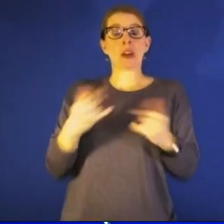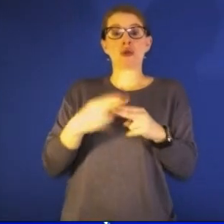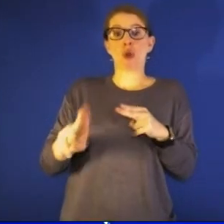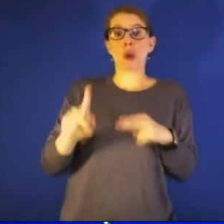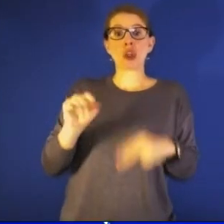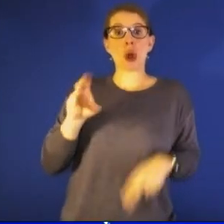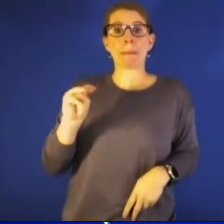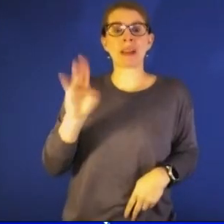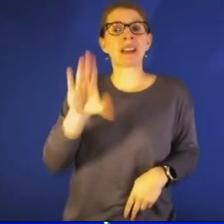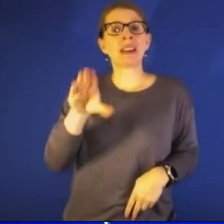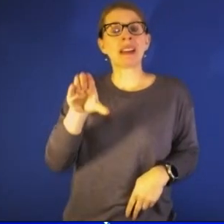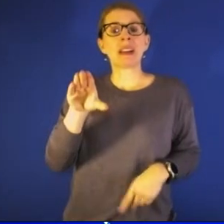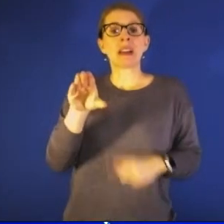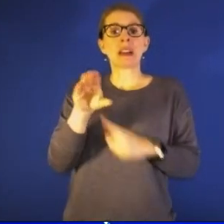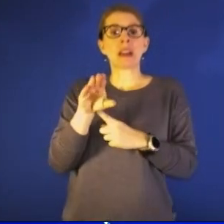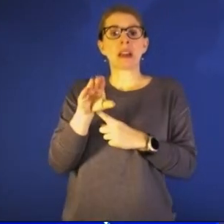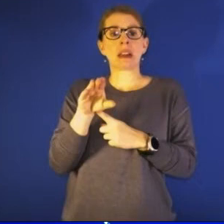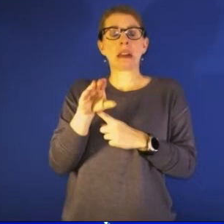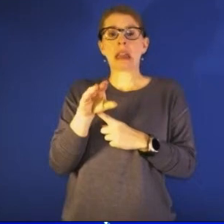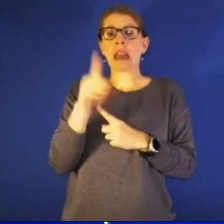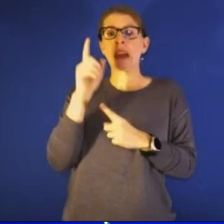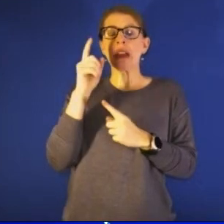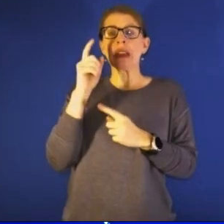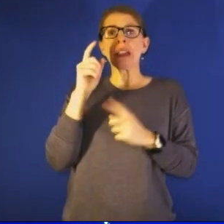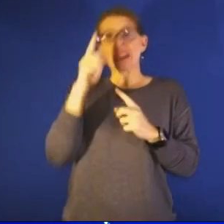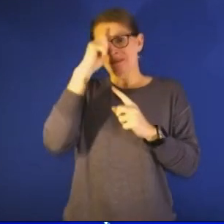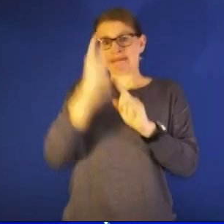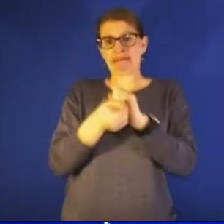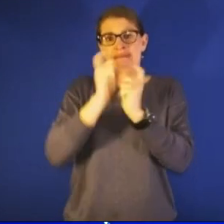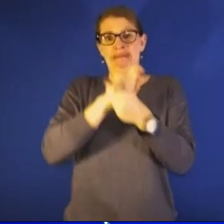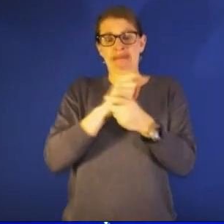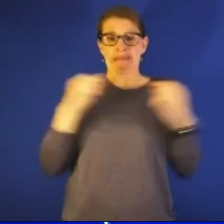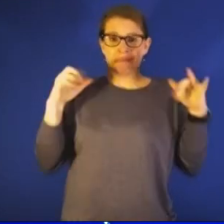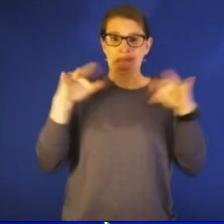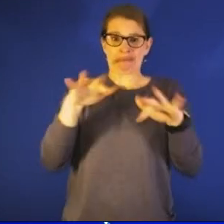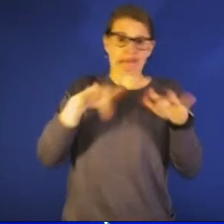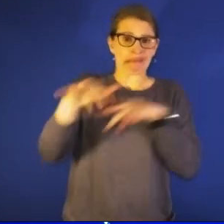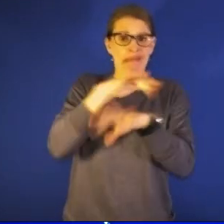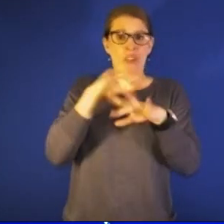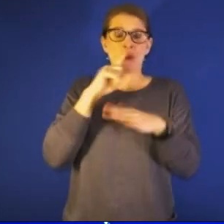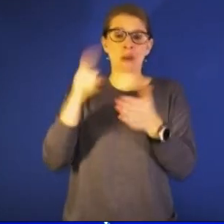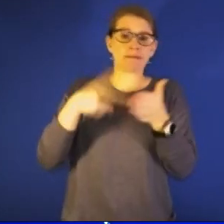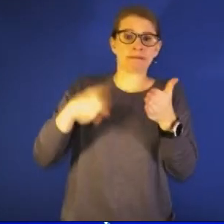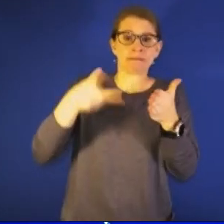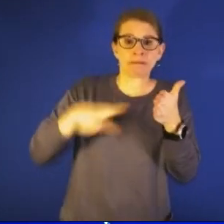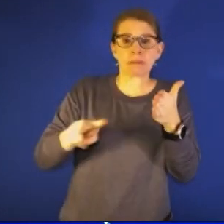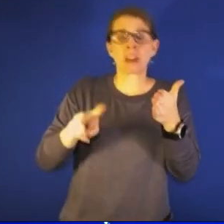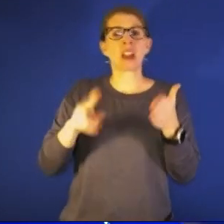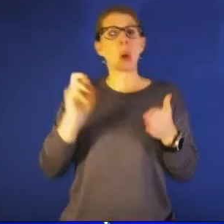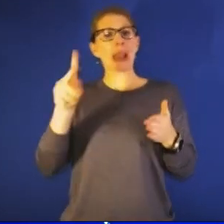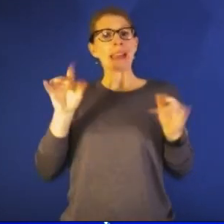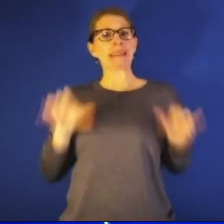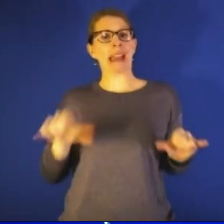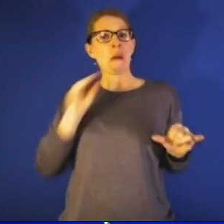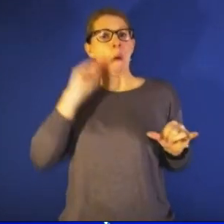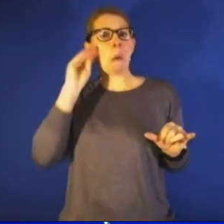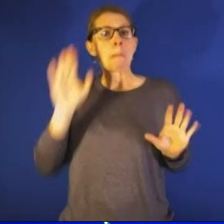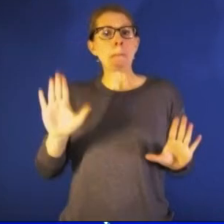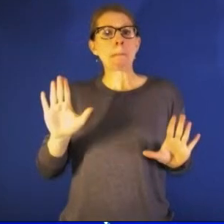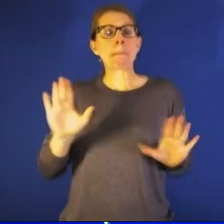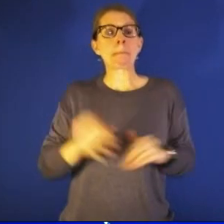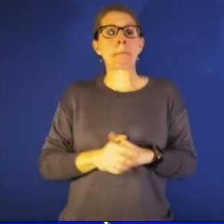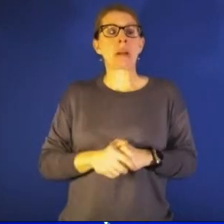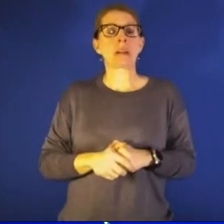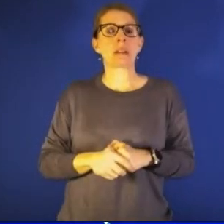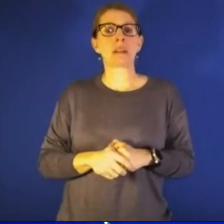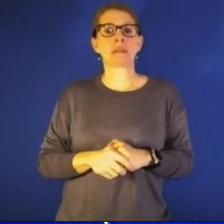about going to any gatherings in the next few weeks. It's okay to stay home. It's okay to be in just your